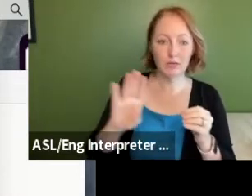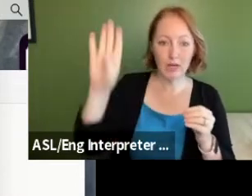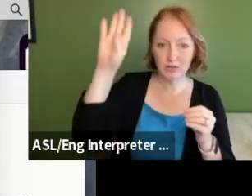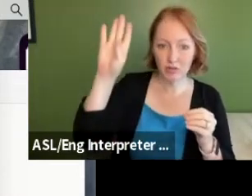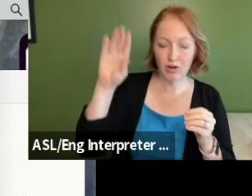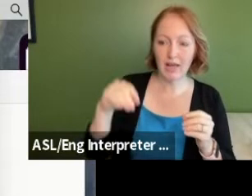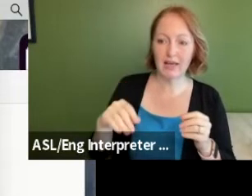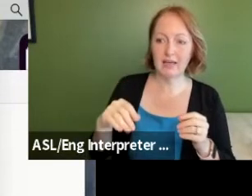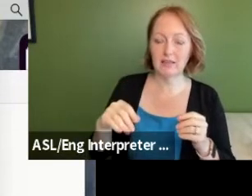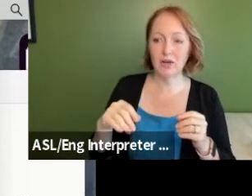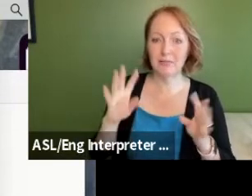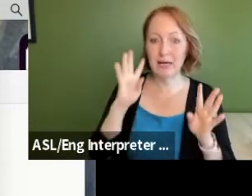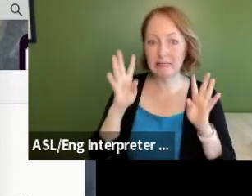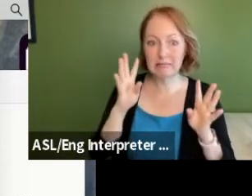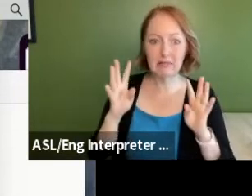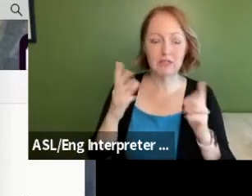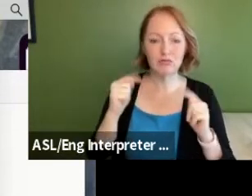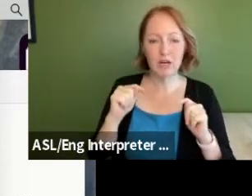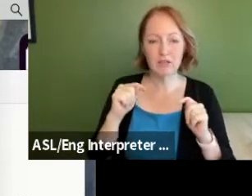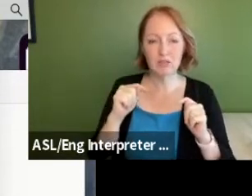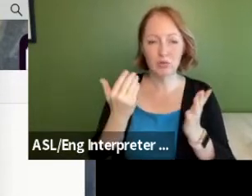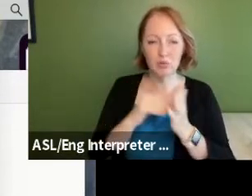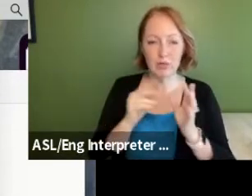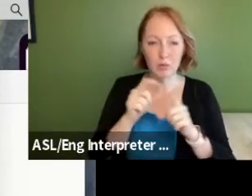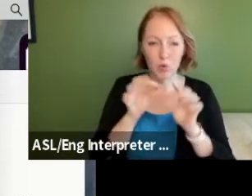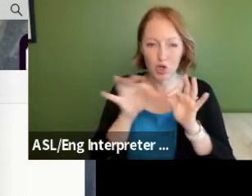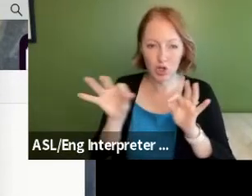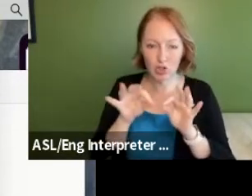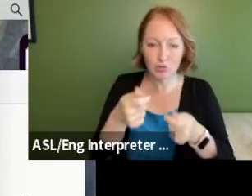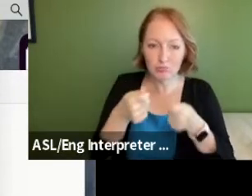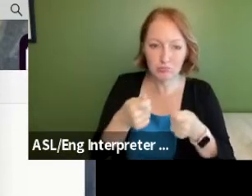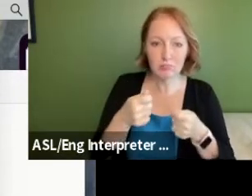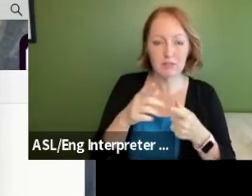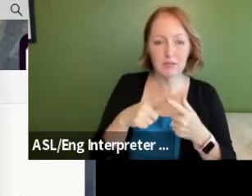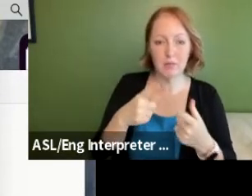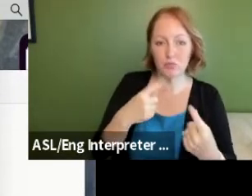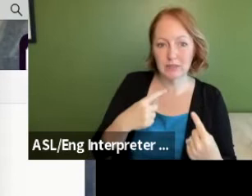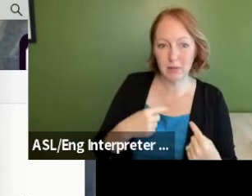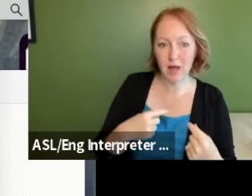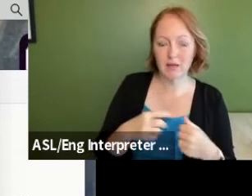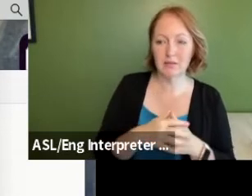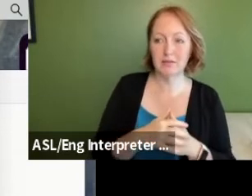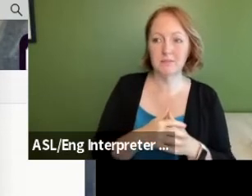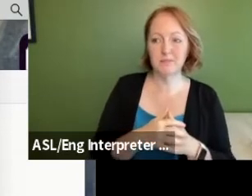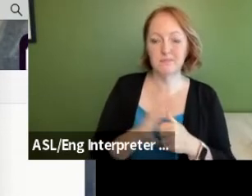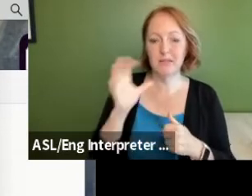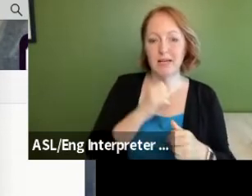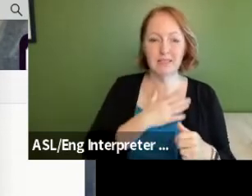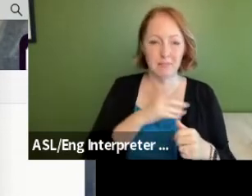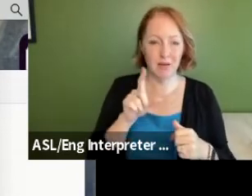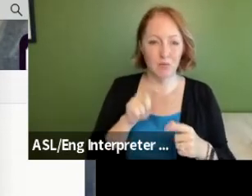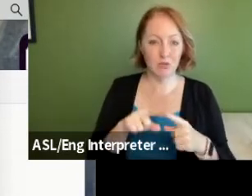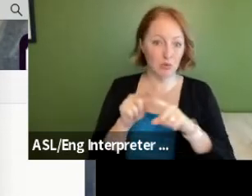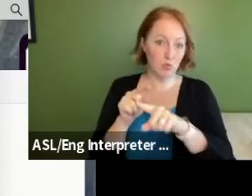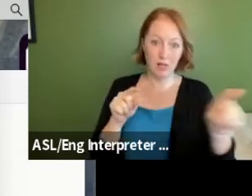hand. So I was like constantly trying to reword the question to elicit a certain response. And I guess my question to